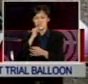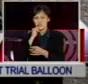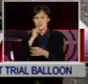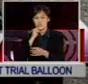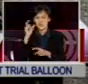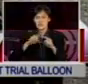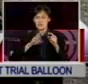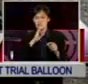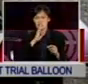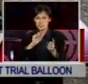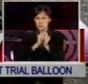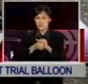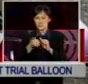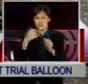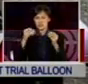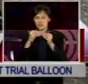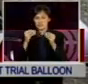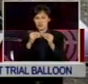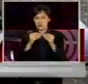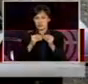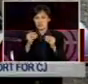This cannot be altered anymore. What